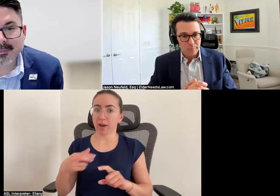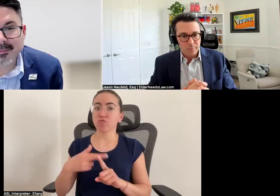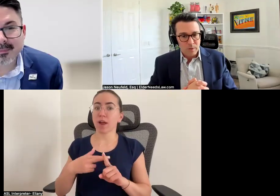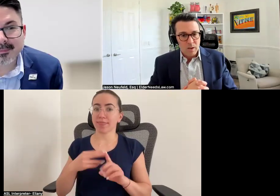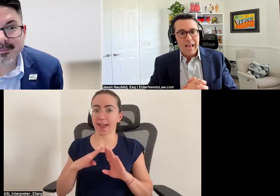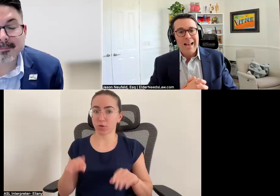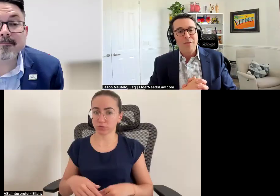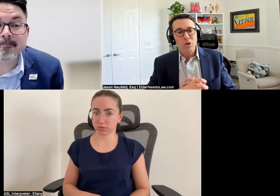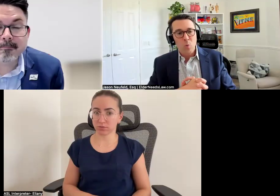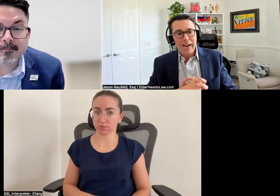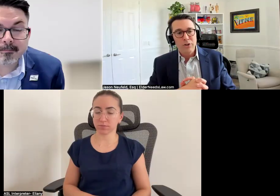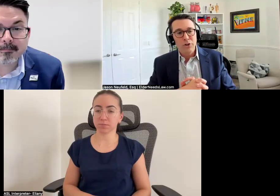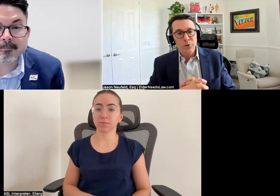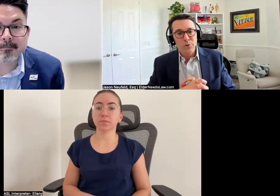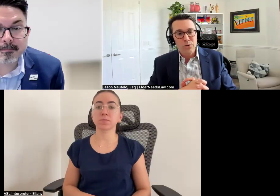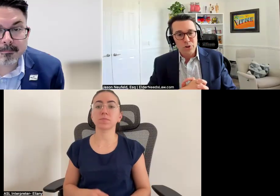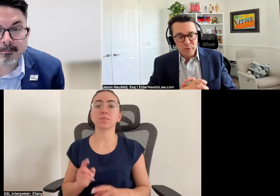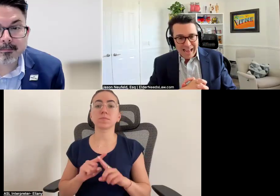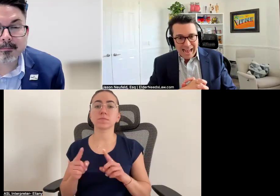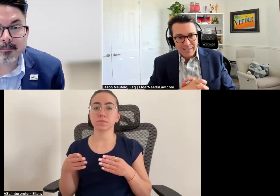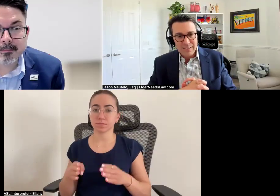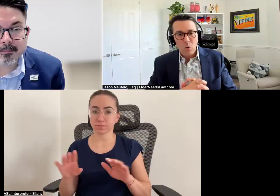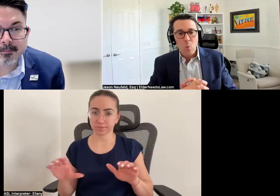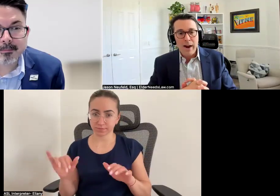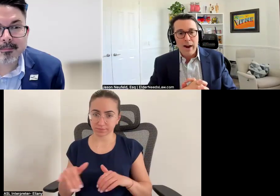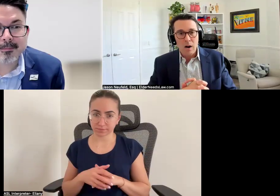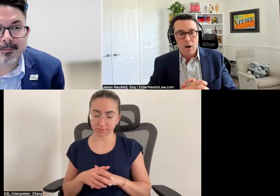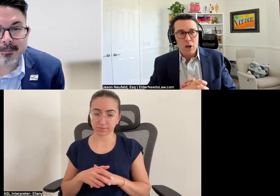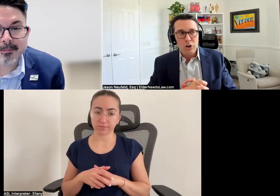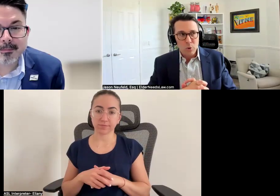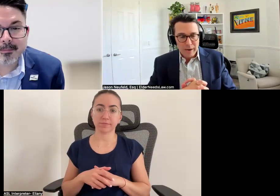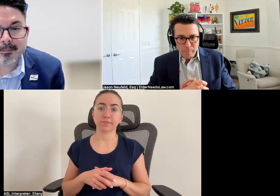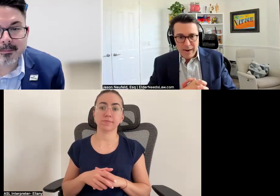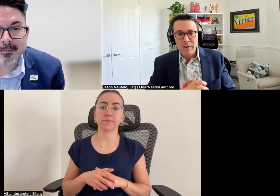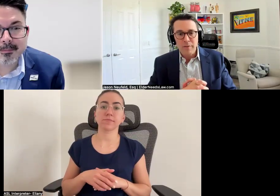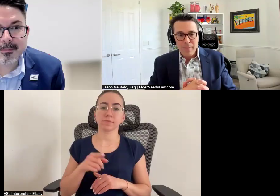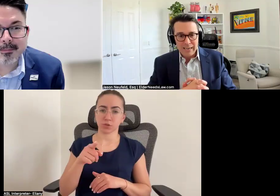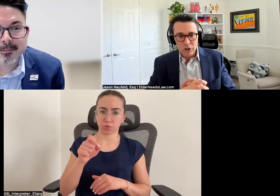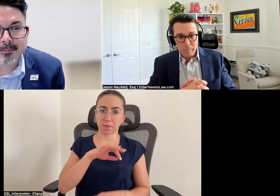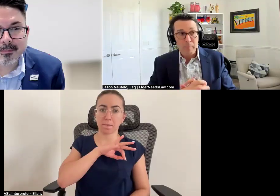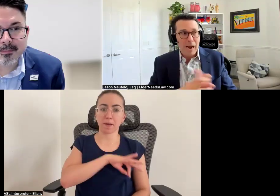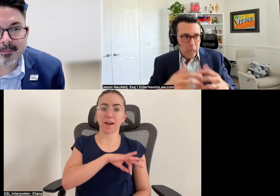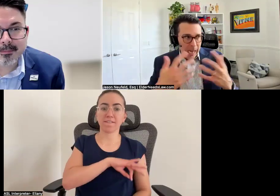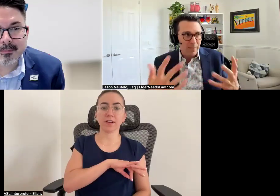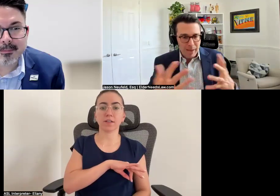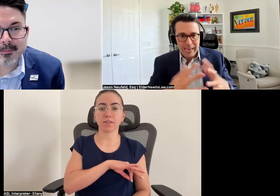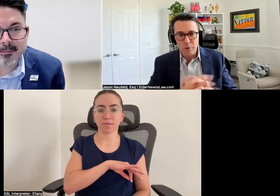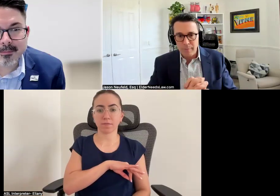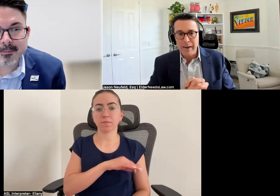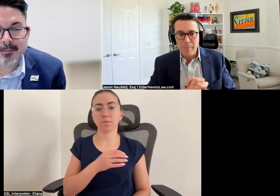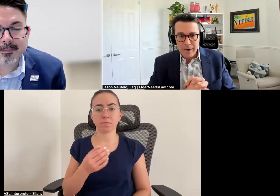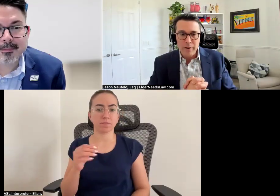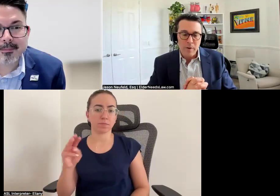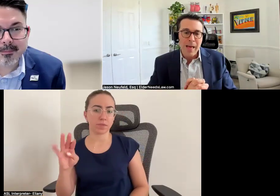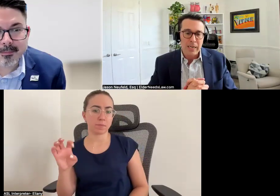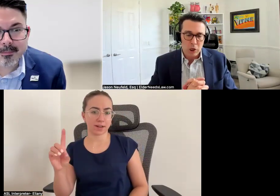house. And there's ways to do that where you can benefit from that additional, but my client, the Medicaid recipient,